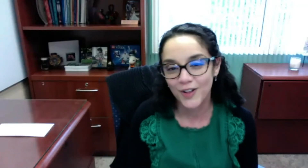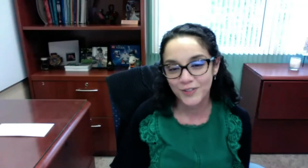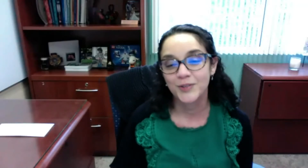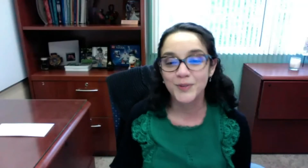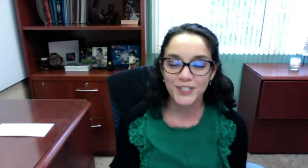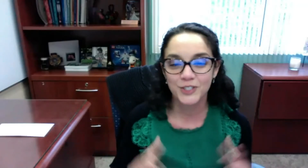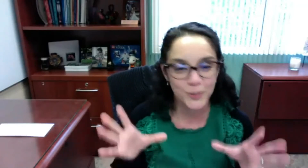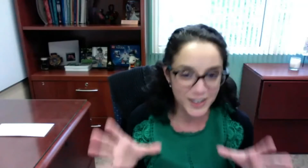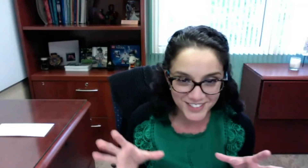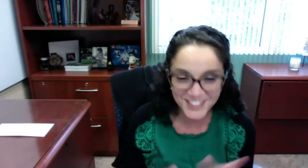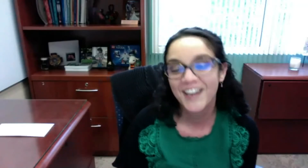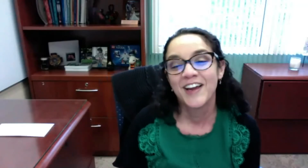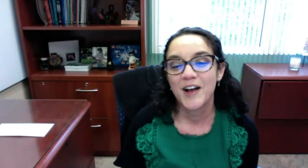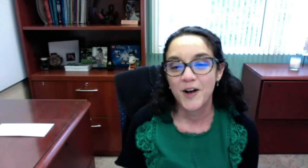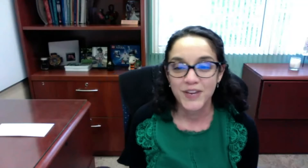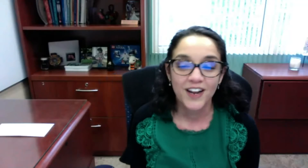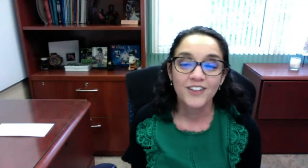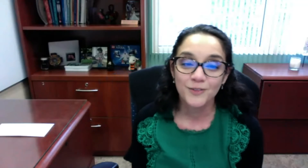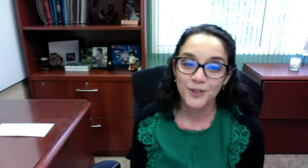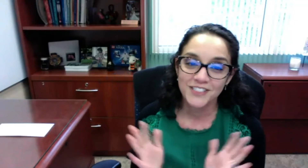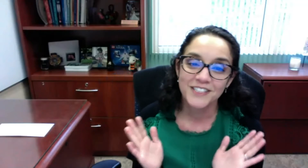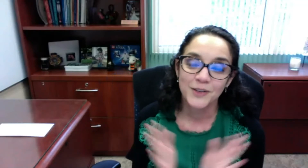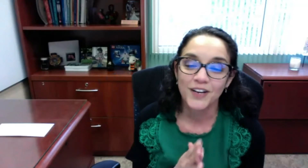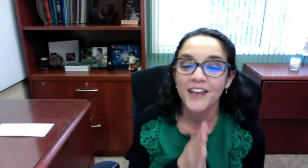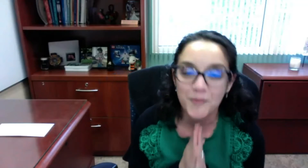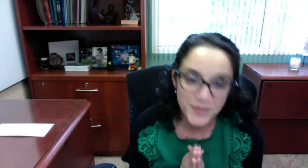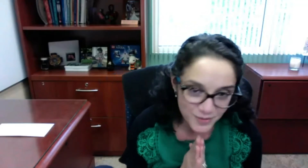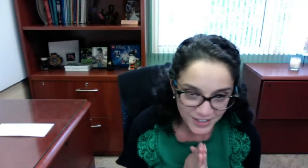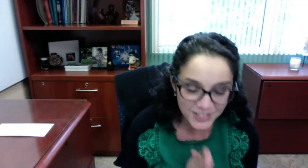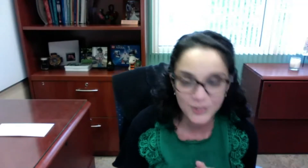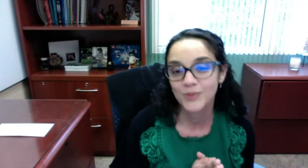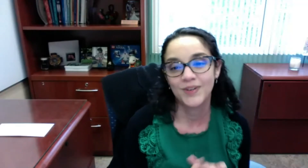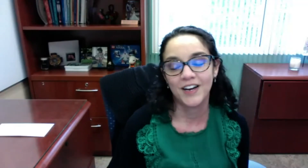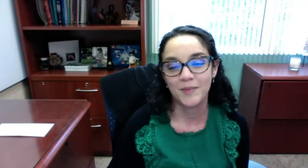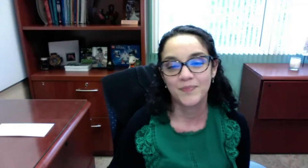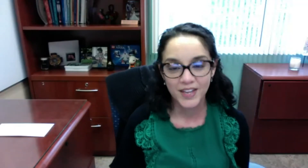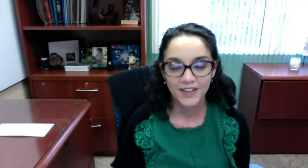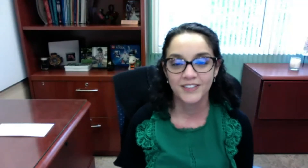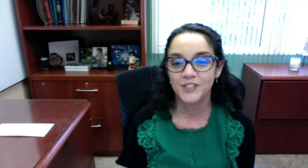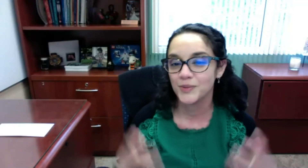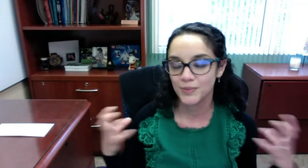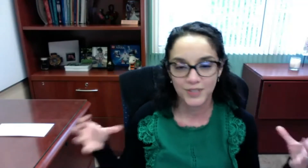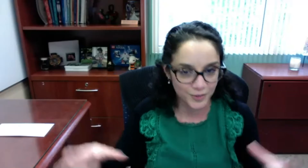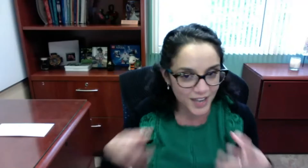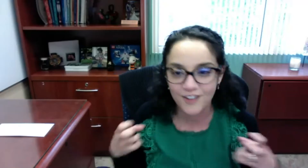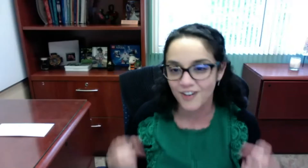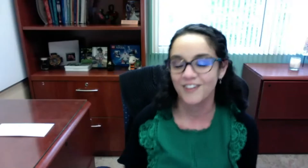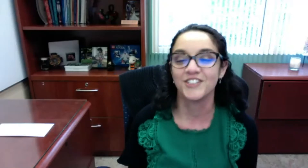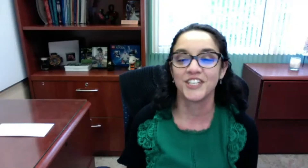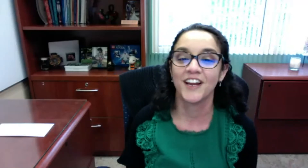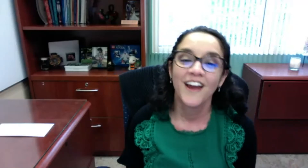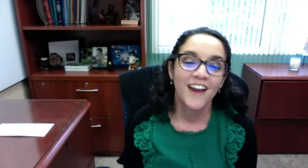to all of you and your squares. And I look forward to seeing you on campus very soon and to, get